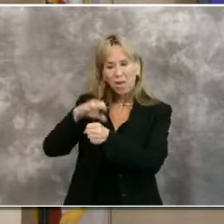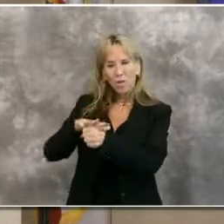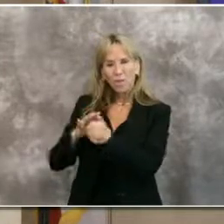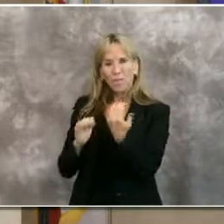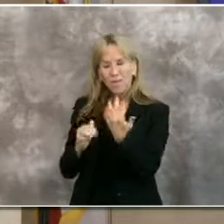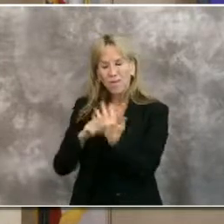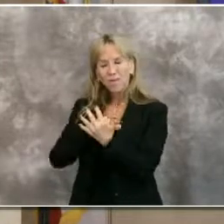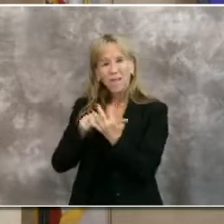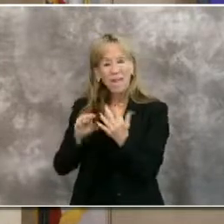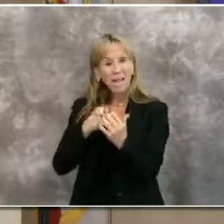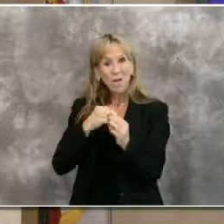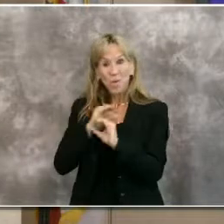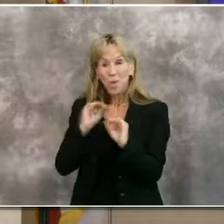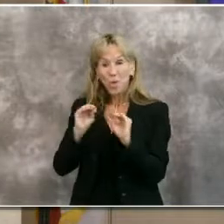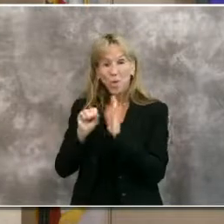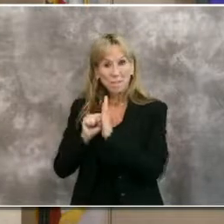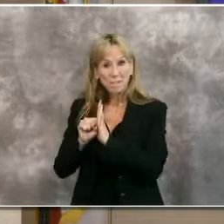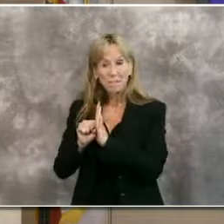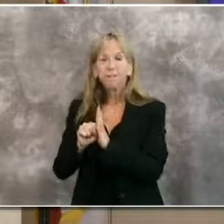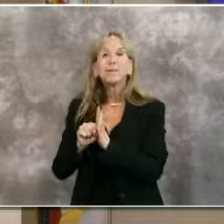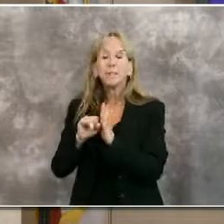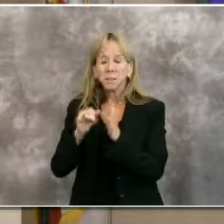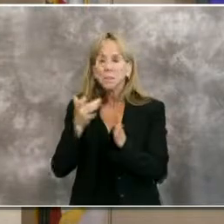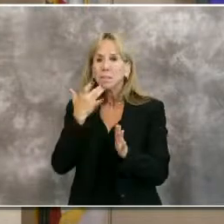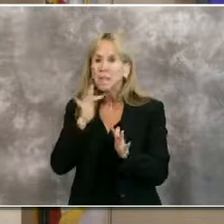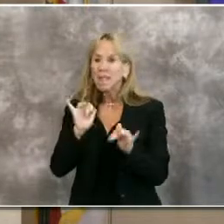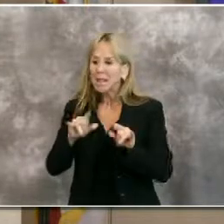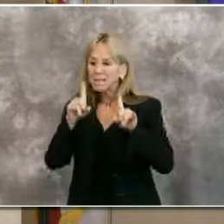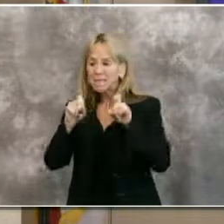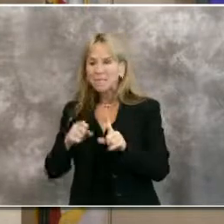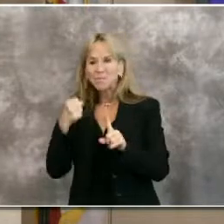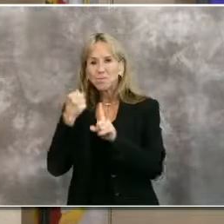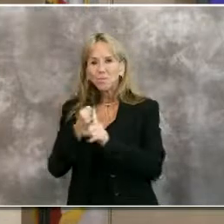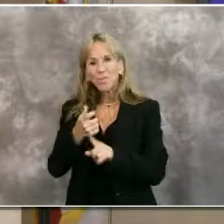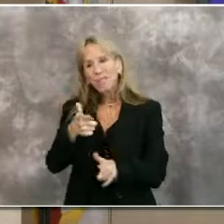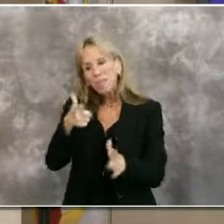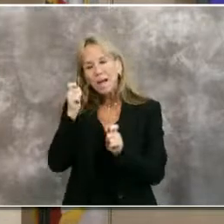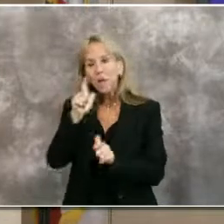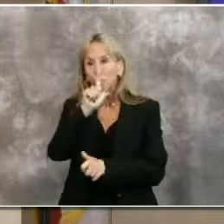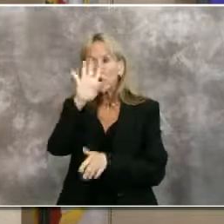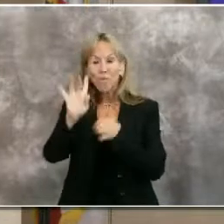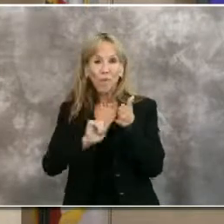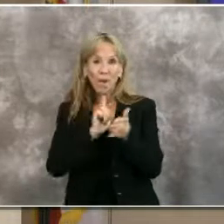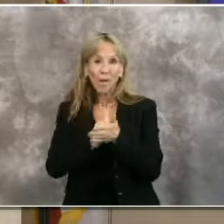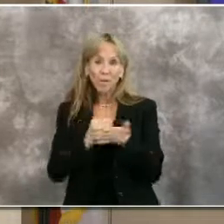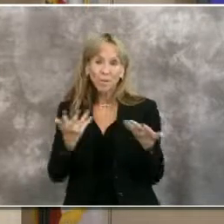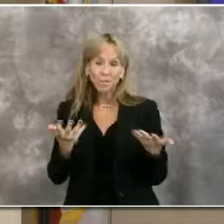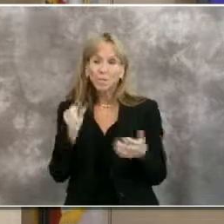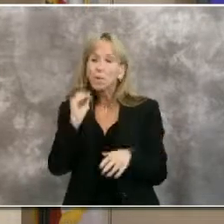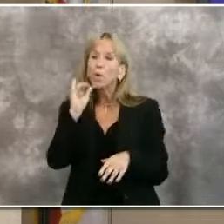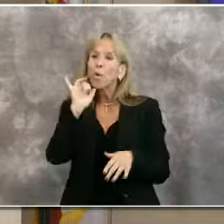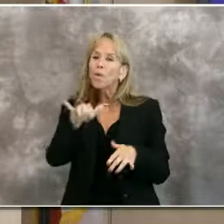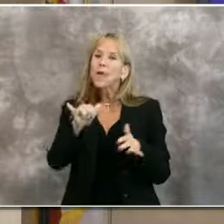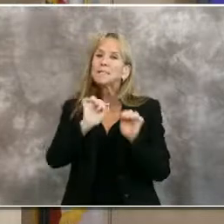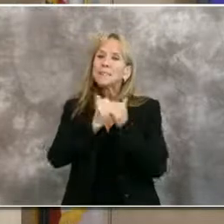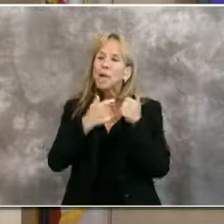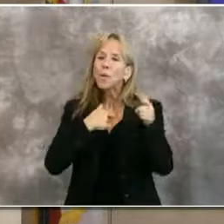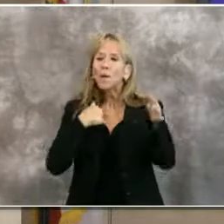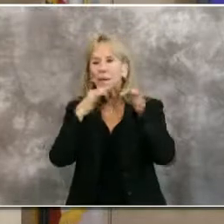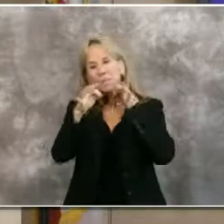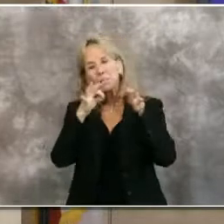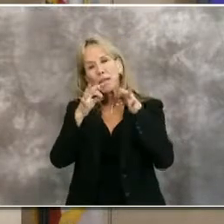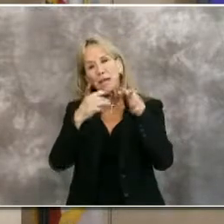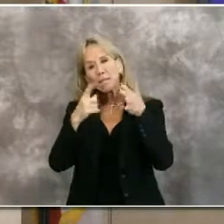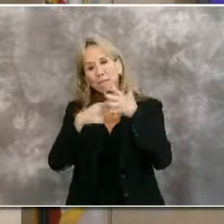that were symptomatic, we were able to get those test results back in 24 hours. And so I think that's an indication that the time lag that we